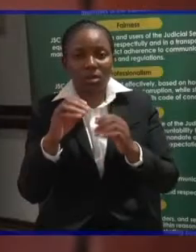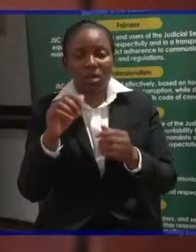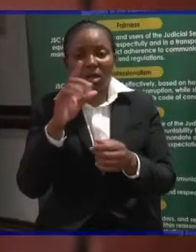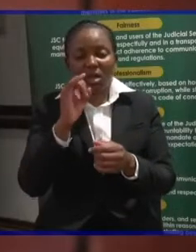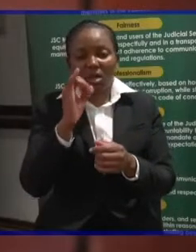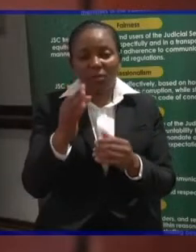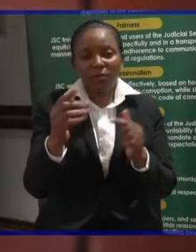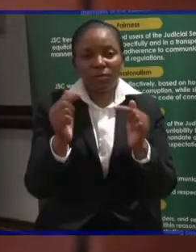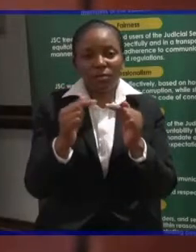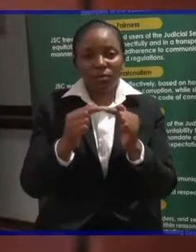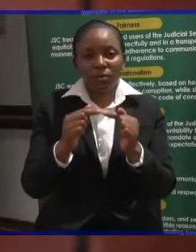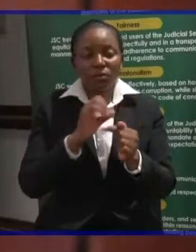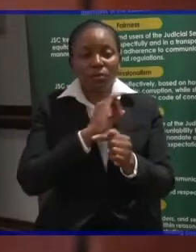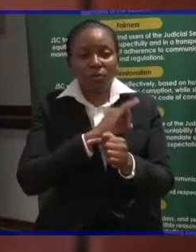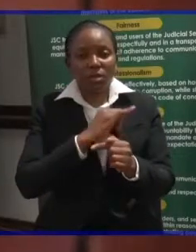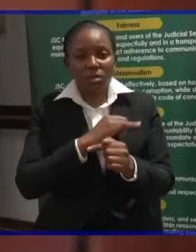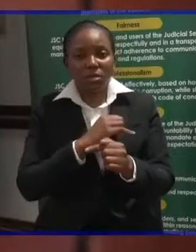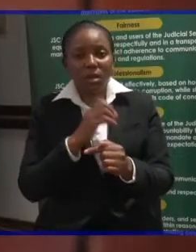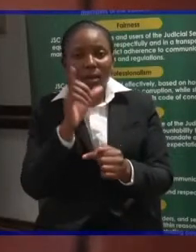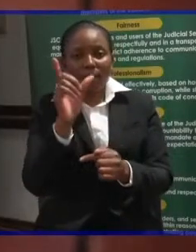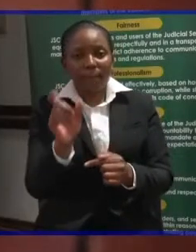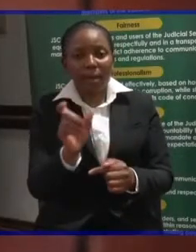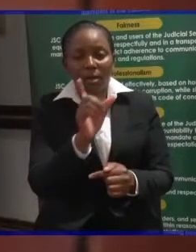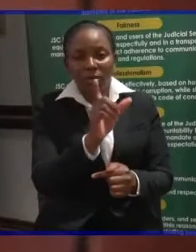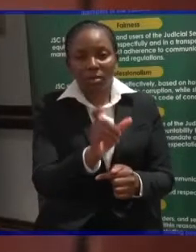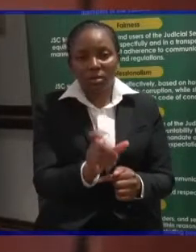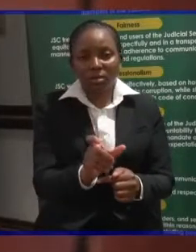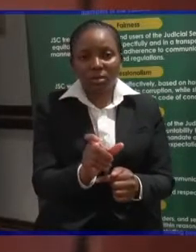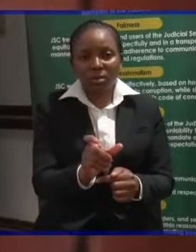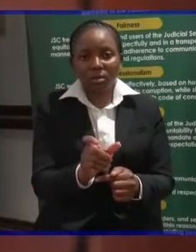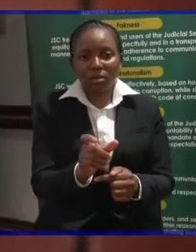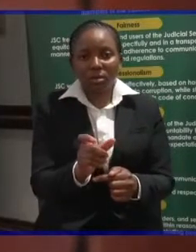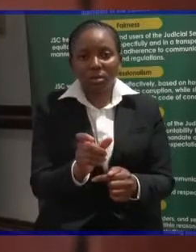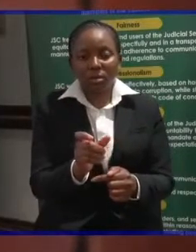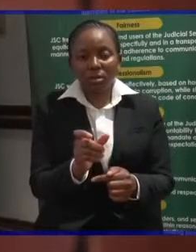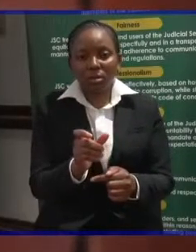interest and the parties are